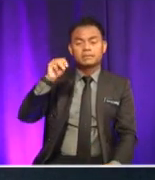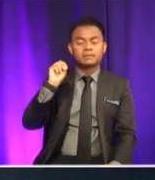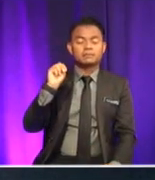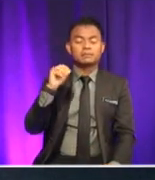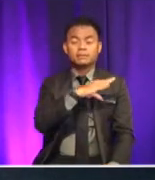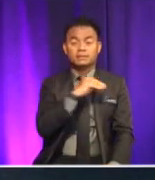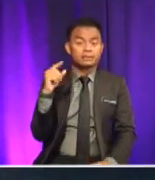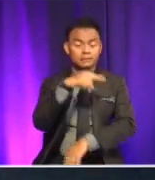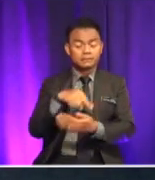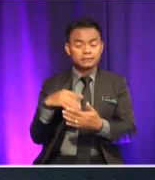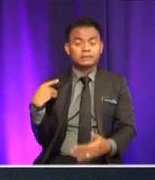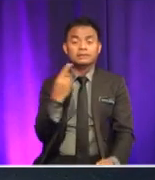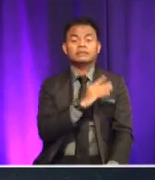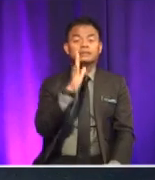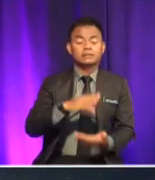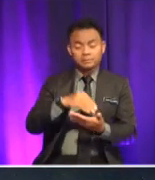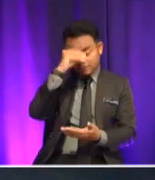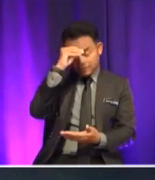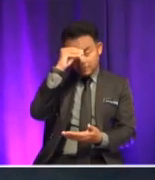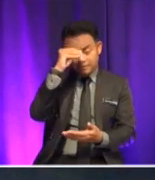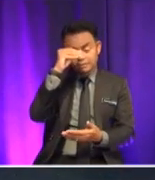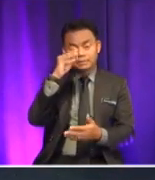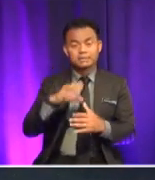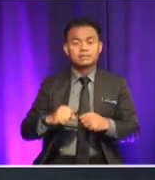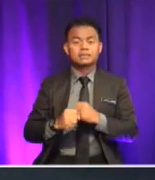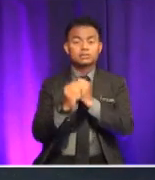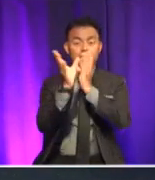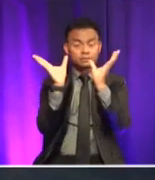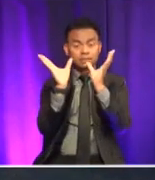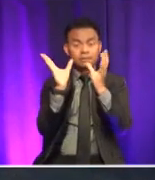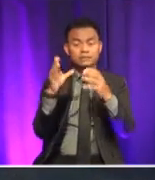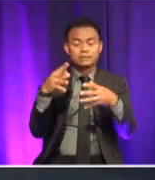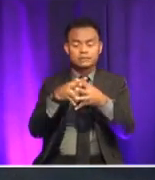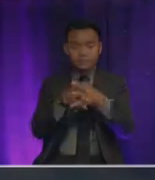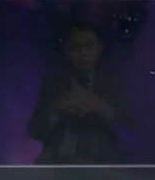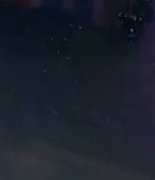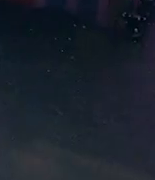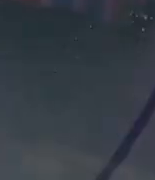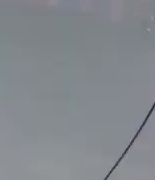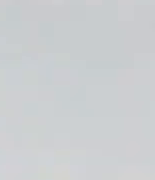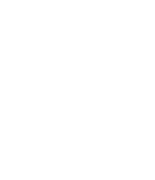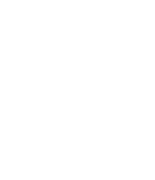okay? So without wasting any more time, let's welcome today's teacher.